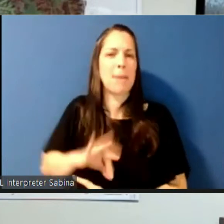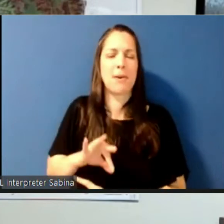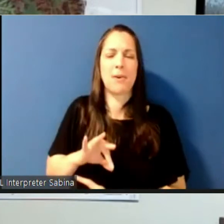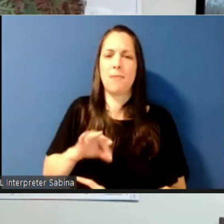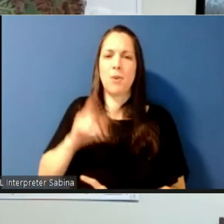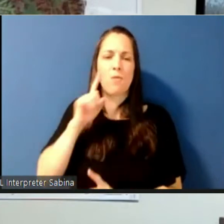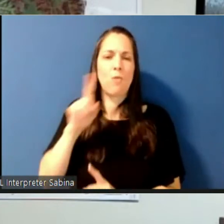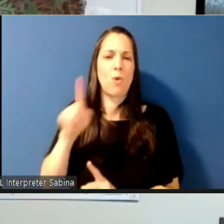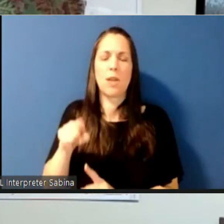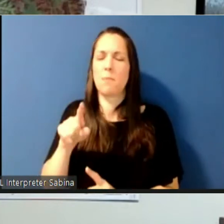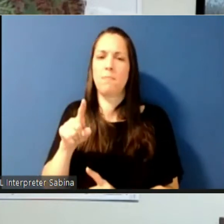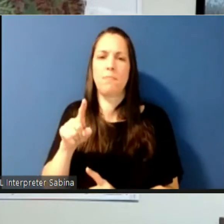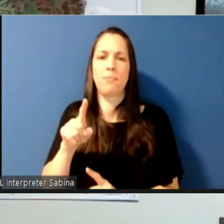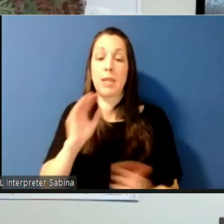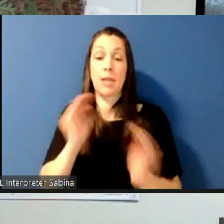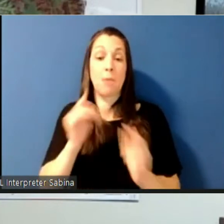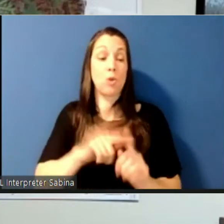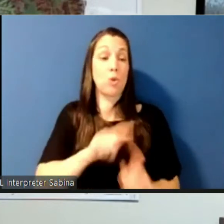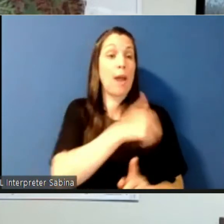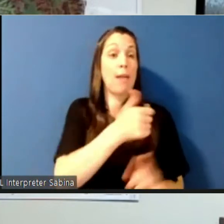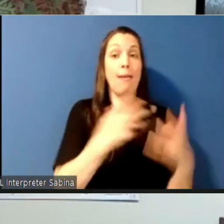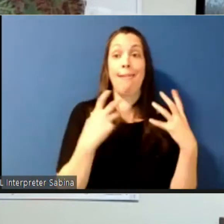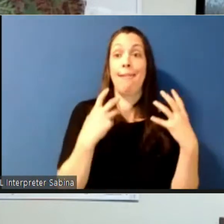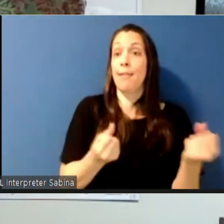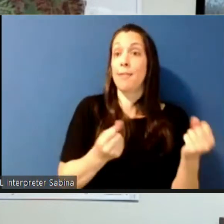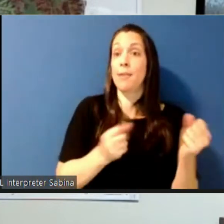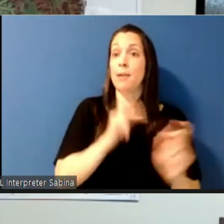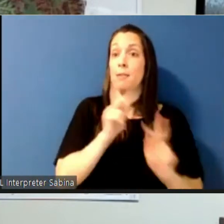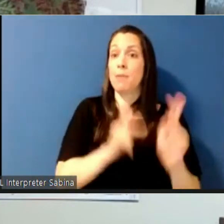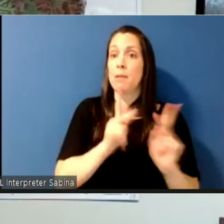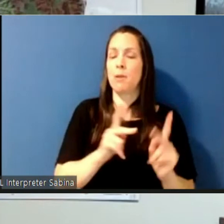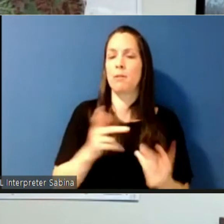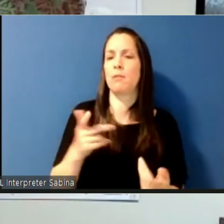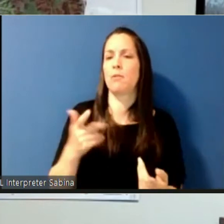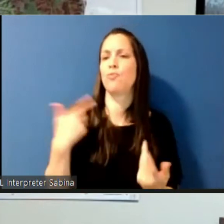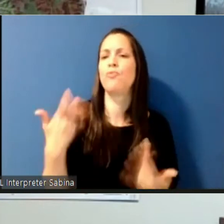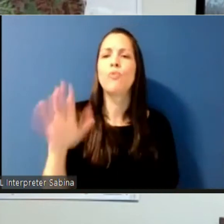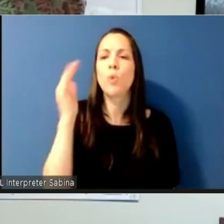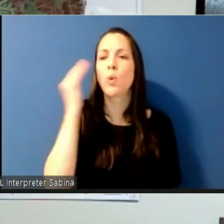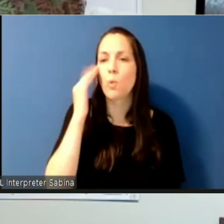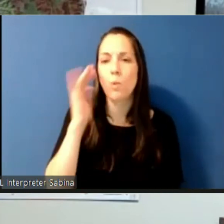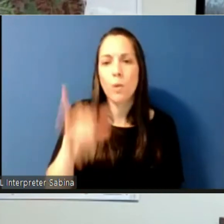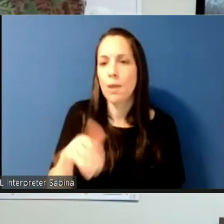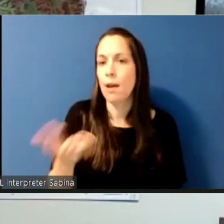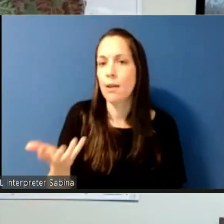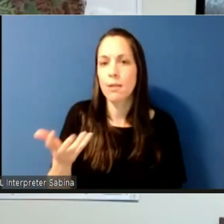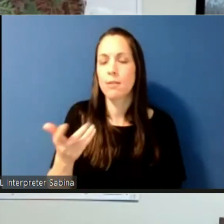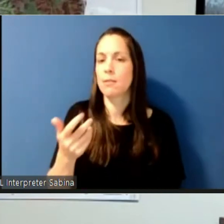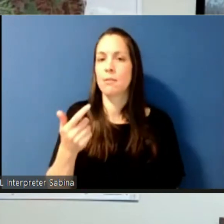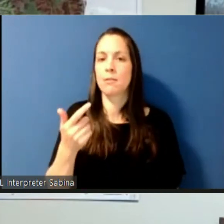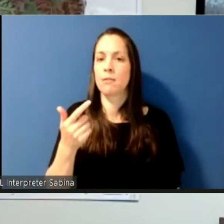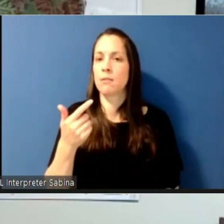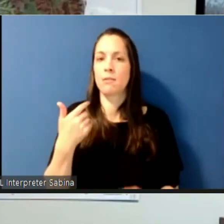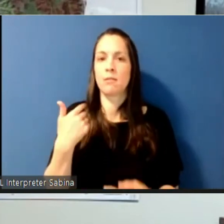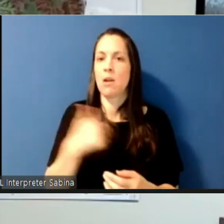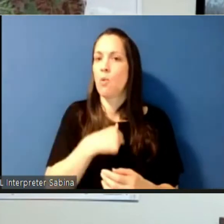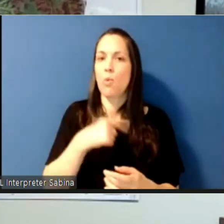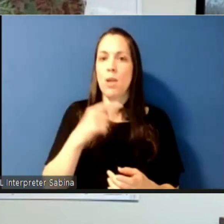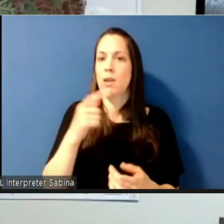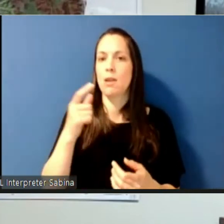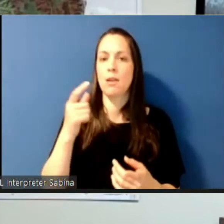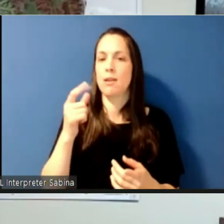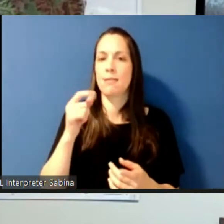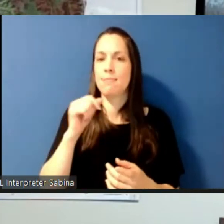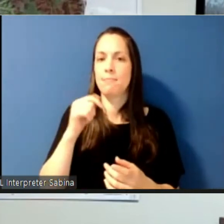people without those illnesses. And we've known that. So this is not unexpected. It is always